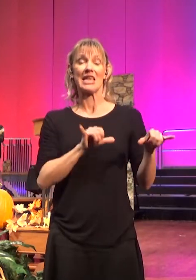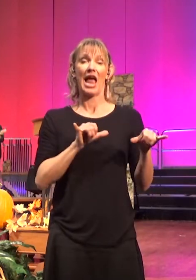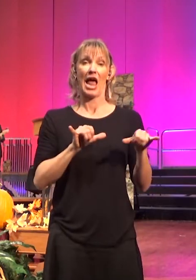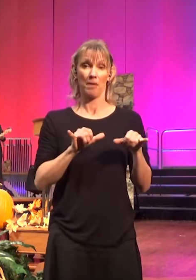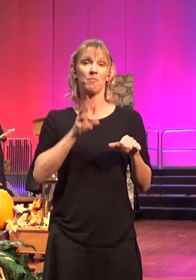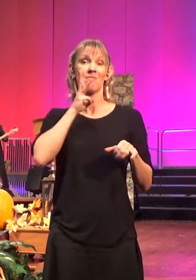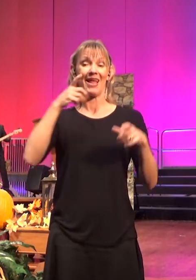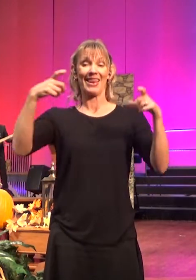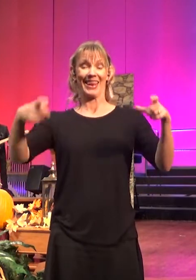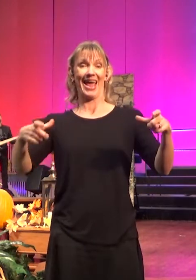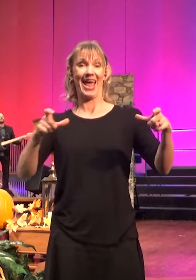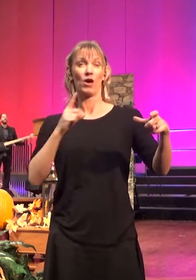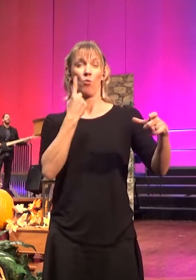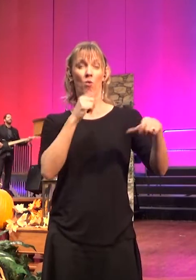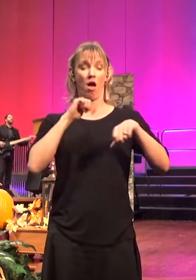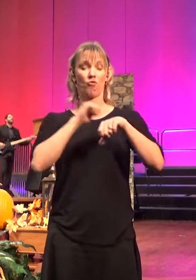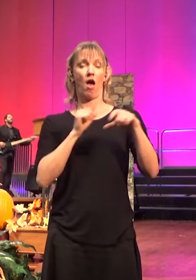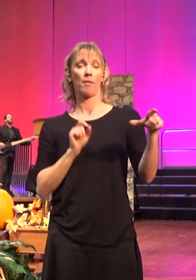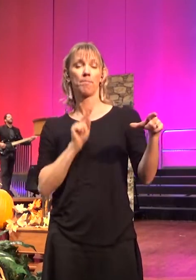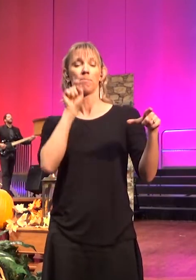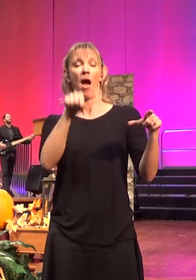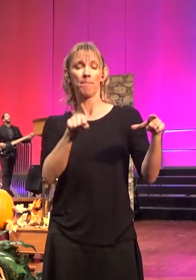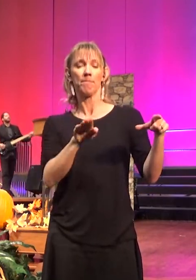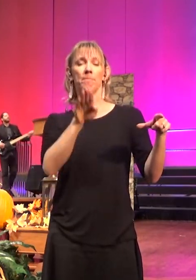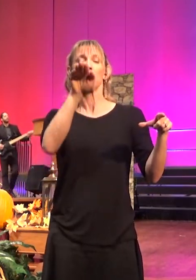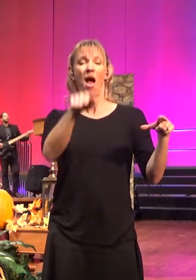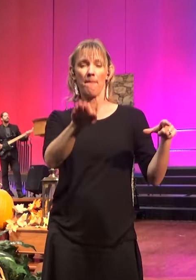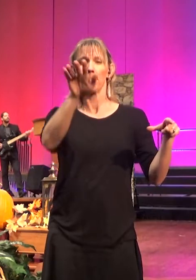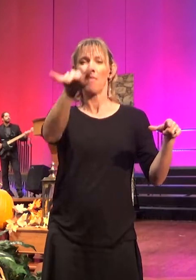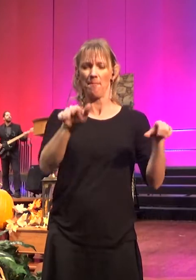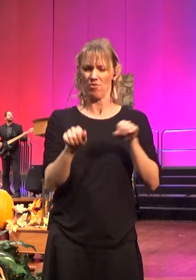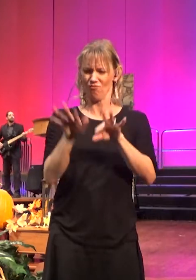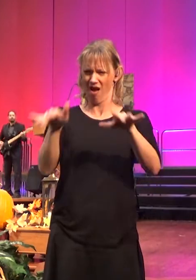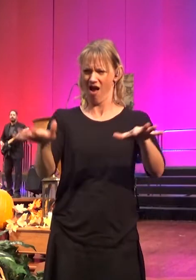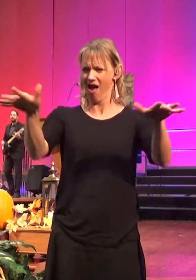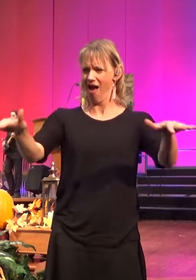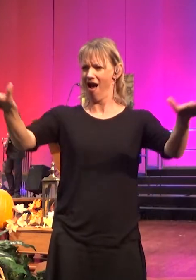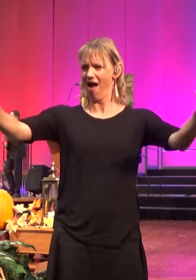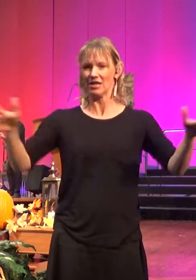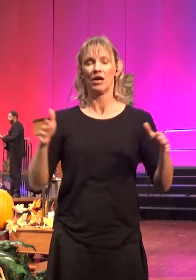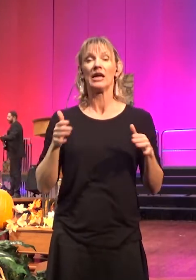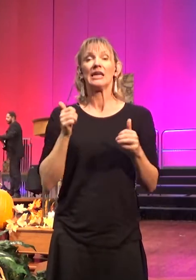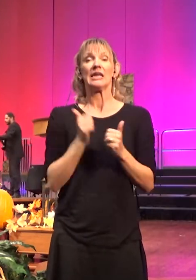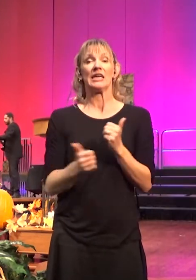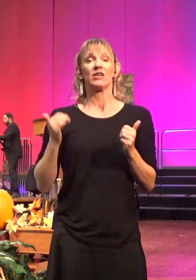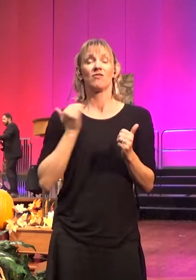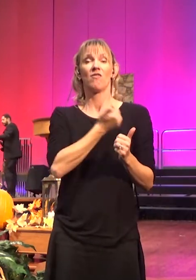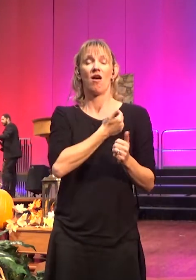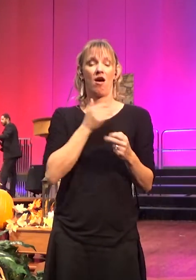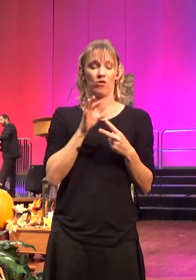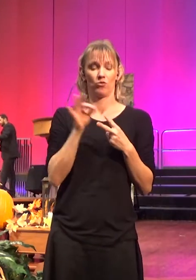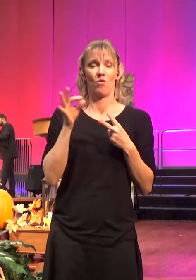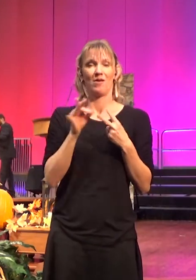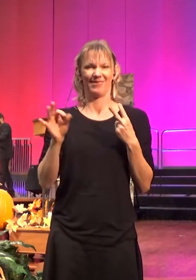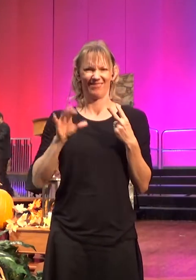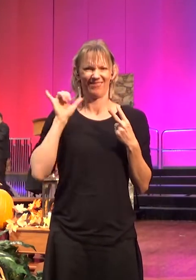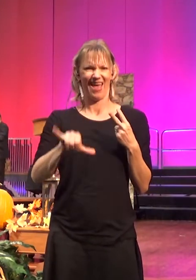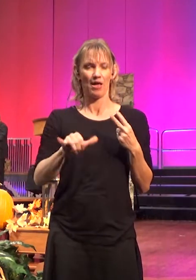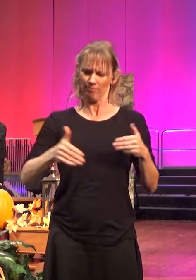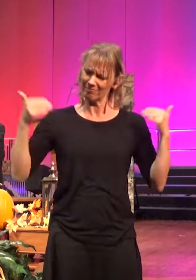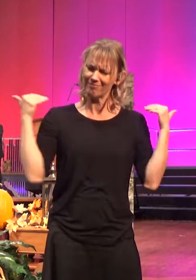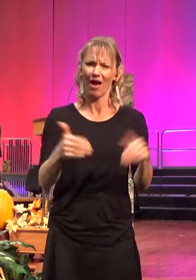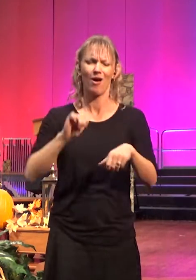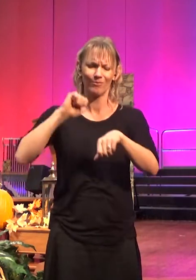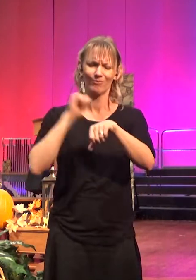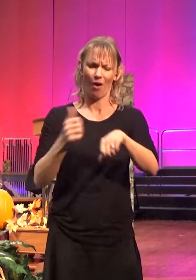Just like that rock skipping across a lake, we send out rings with each choice we make. So pick